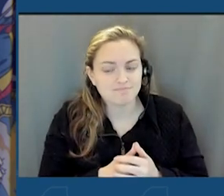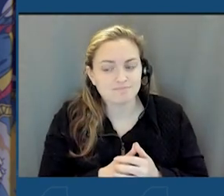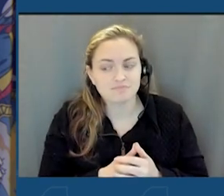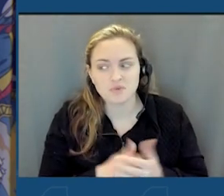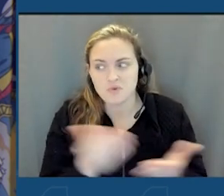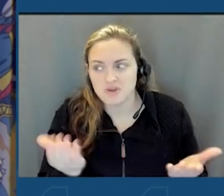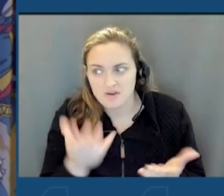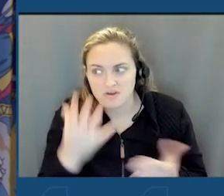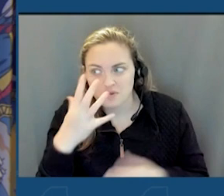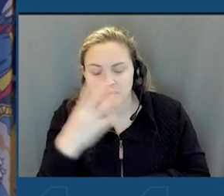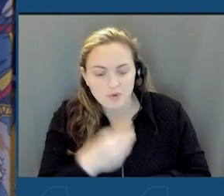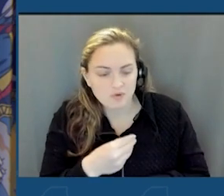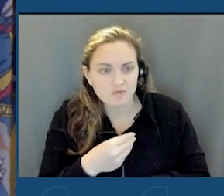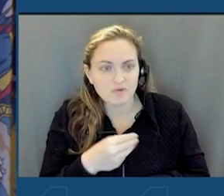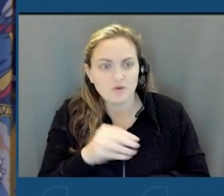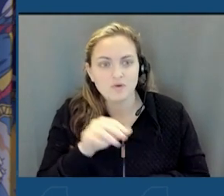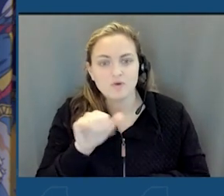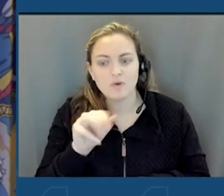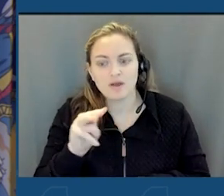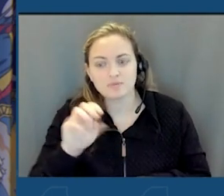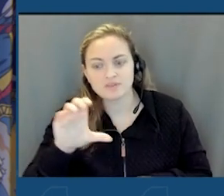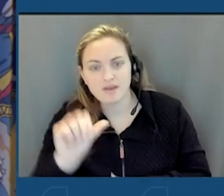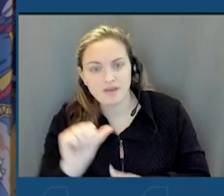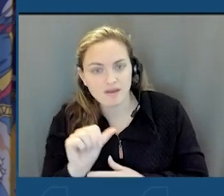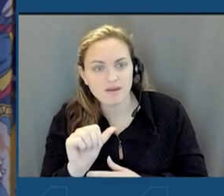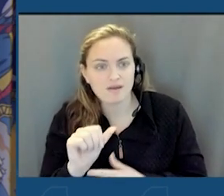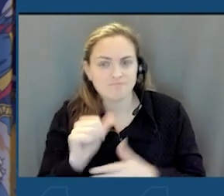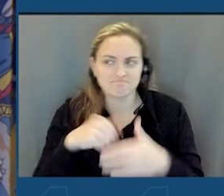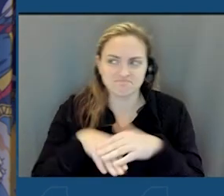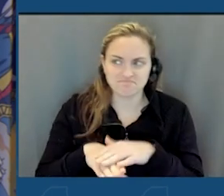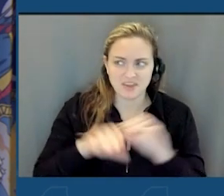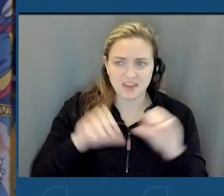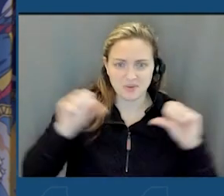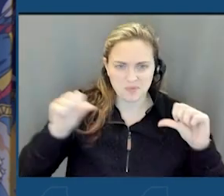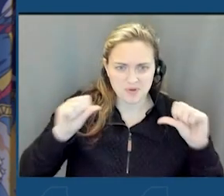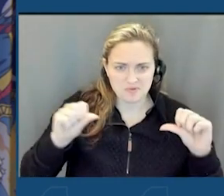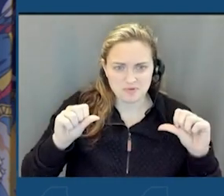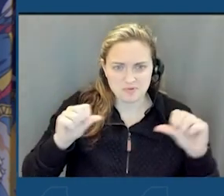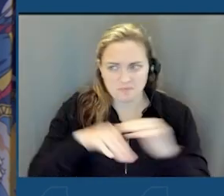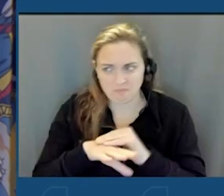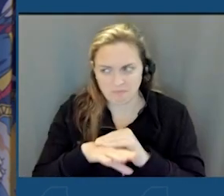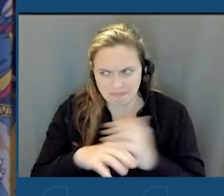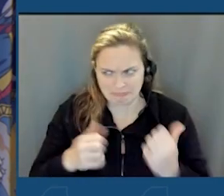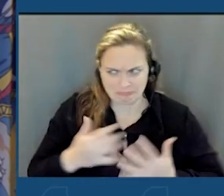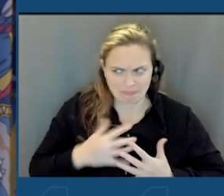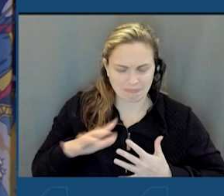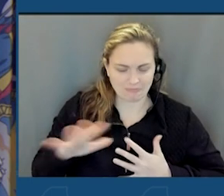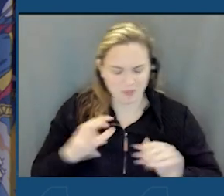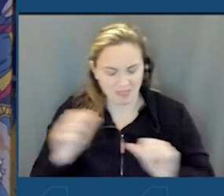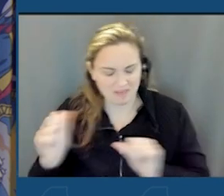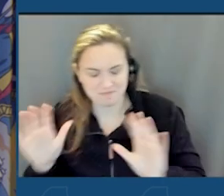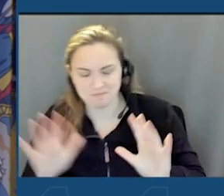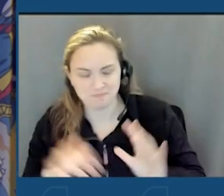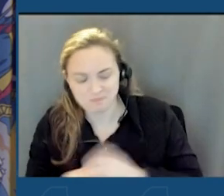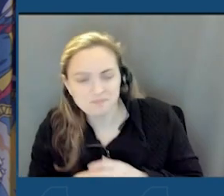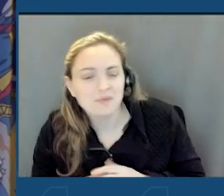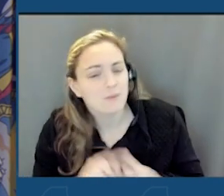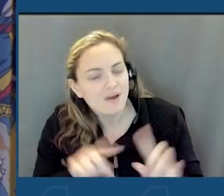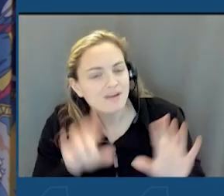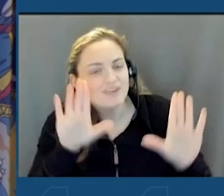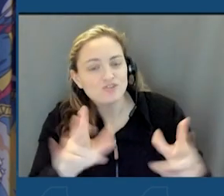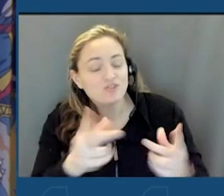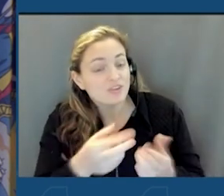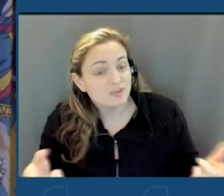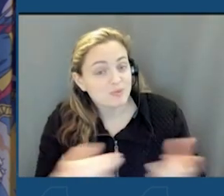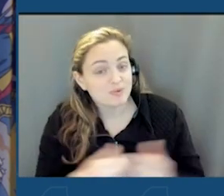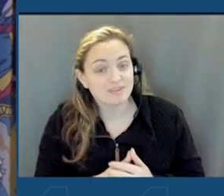beautiful YWCA. I just walked to the weight room. Looks kind of intimidating, so I walked right out. But it's a great resource.